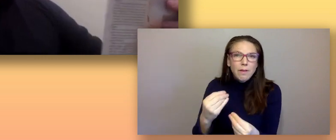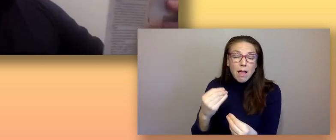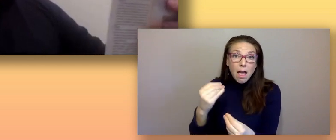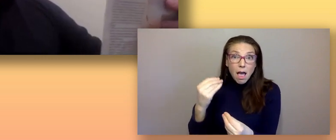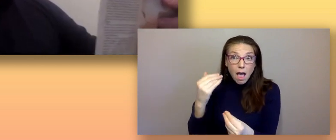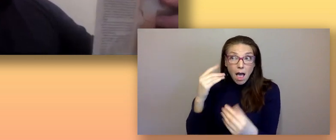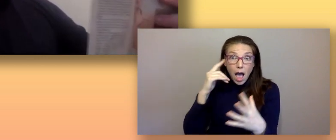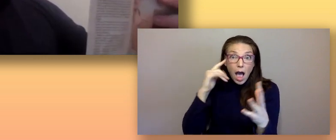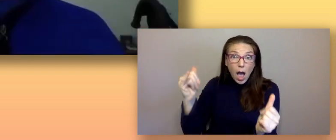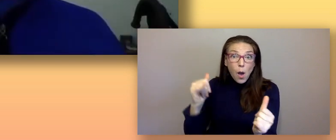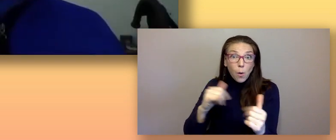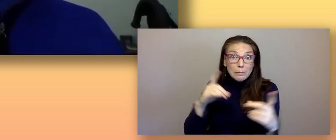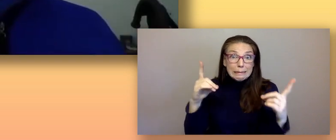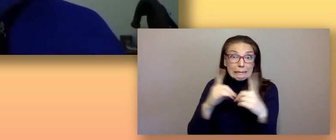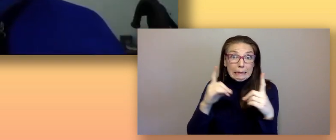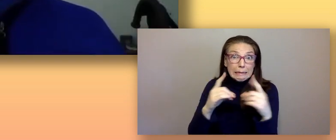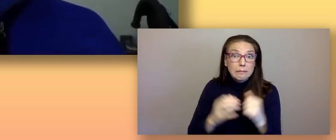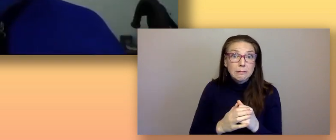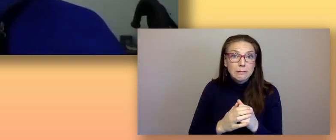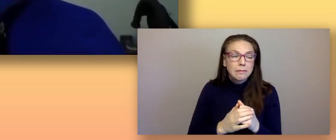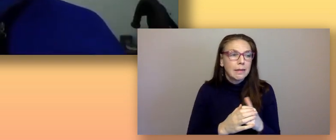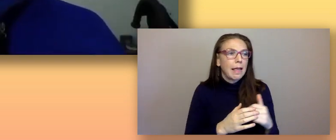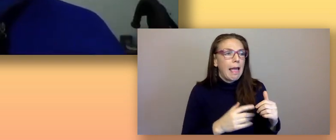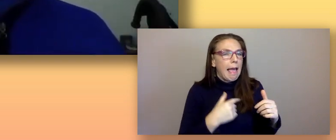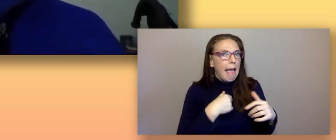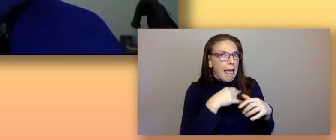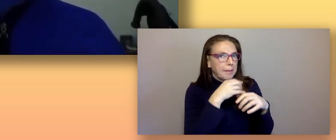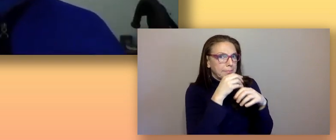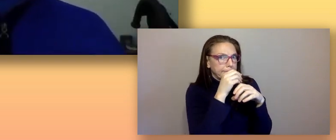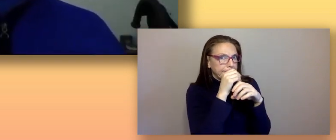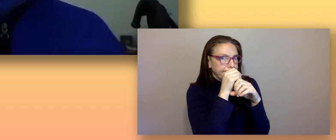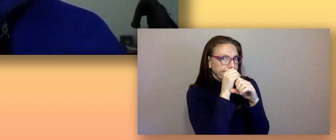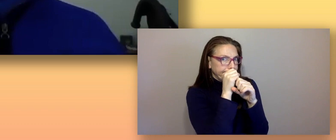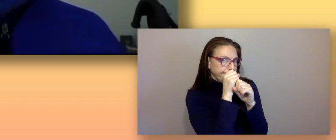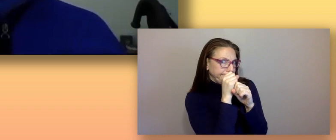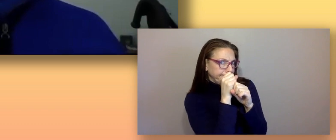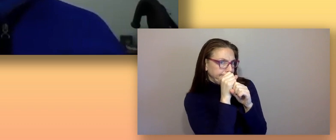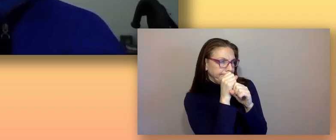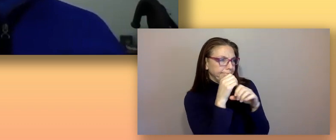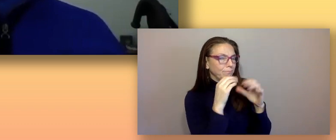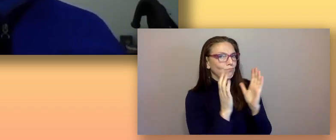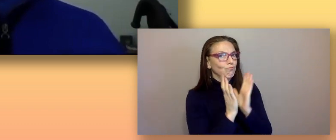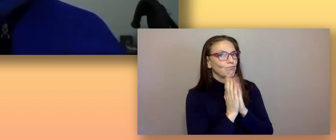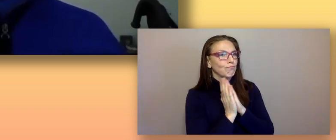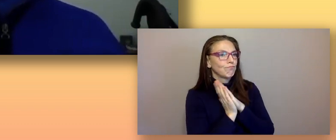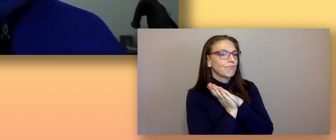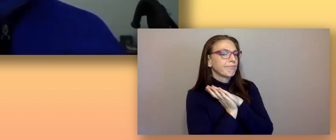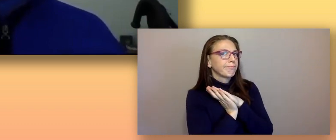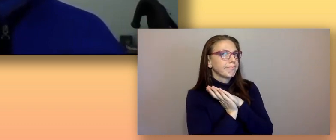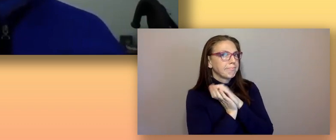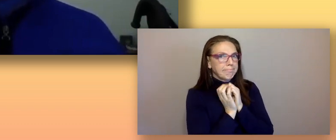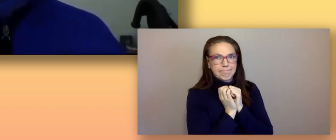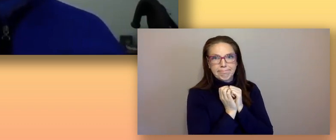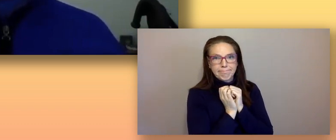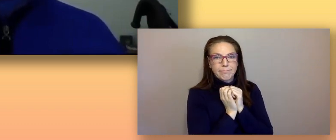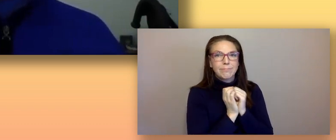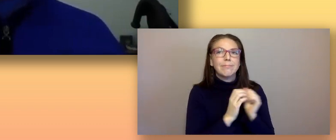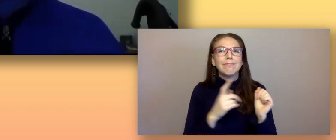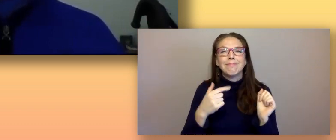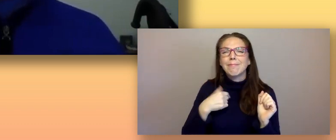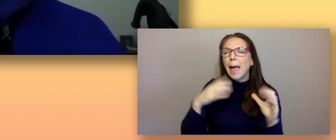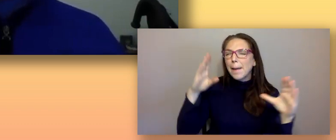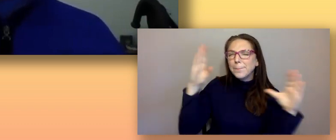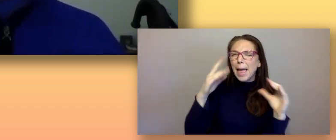together in the end. I won't confirm or deny that. I'll bet